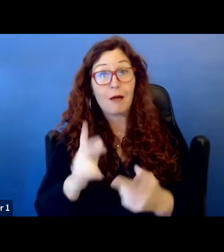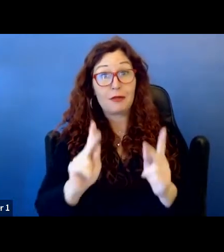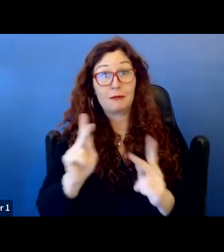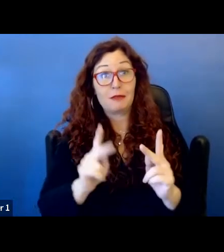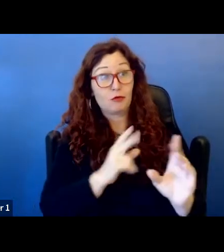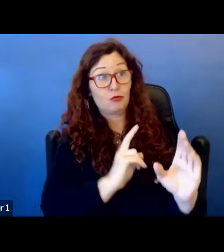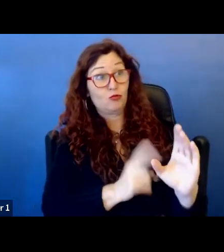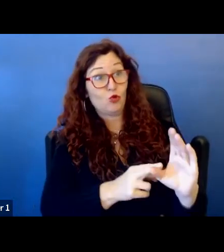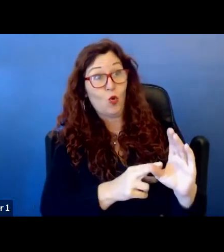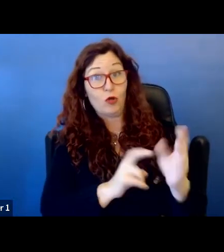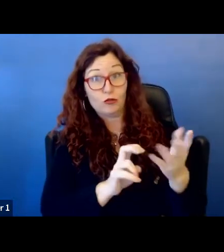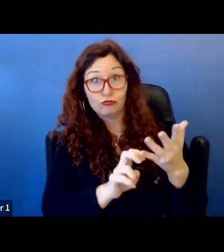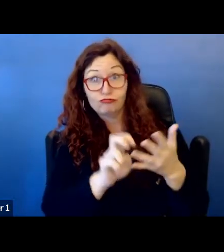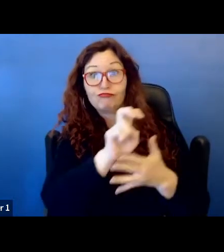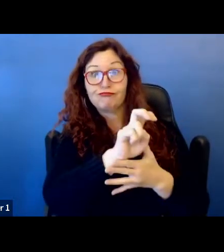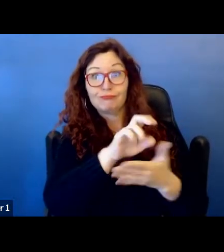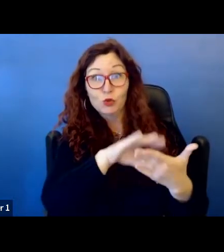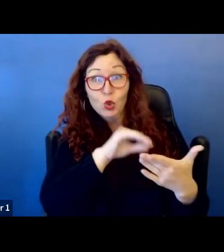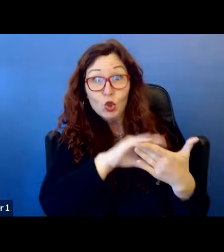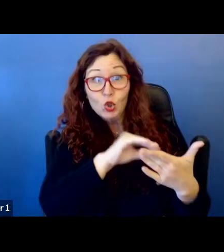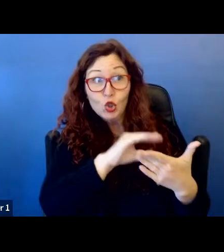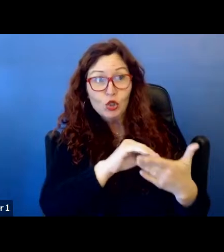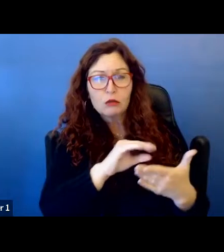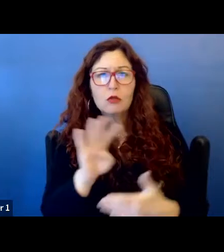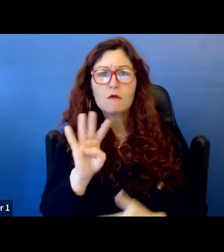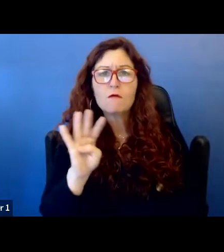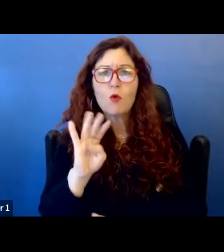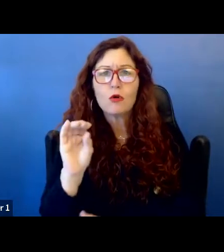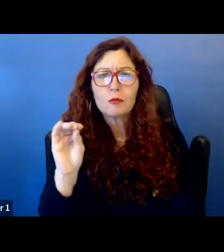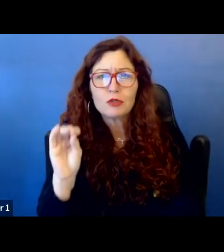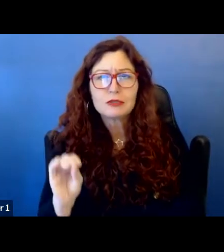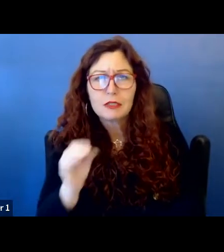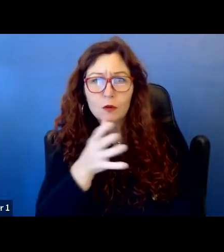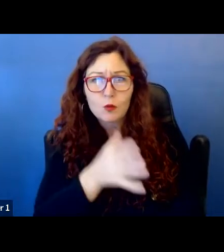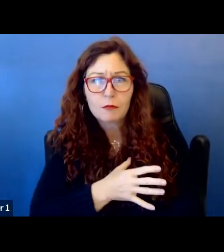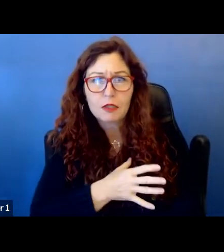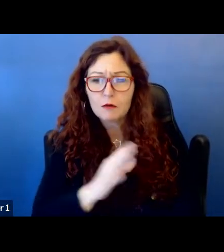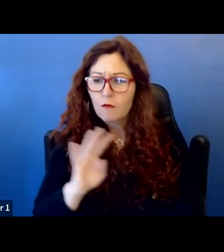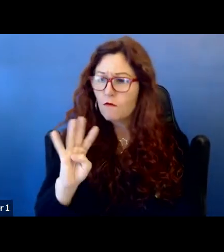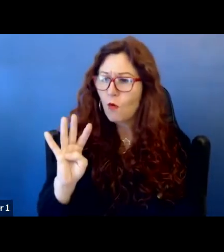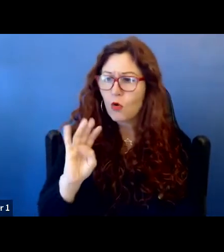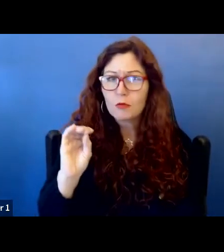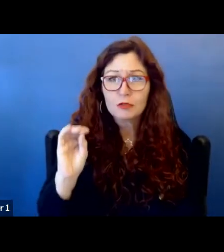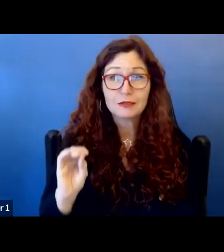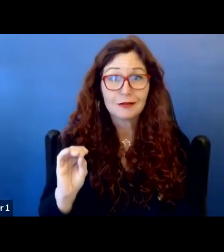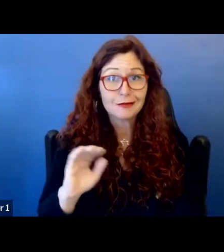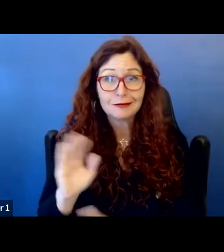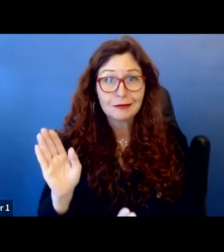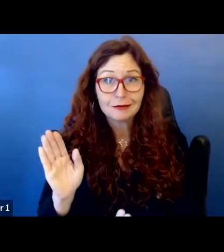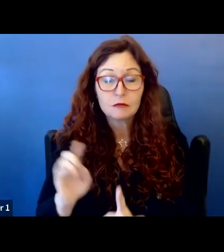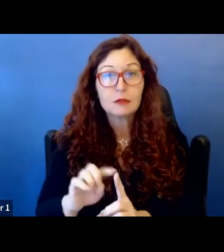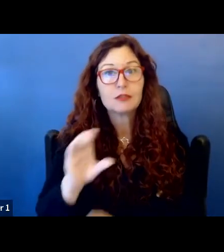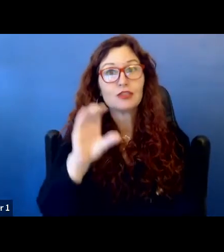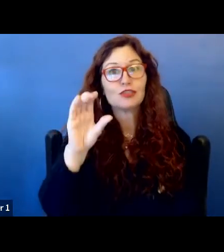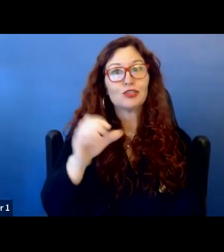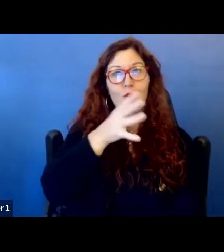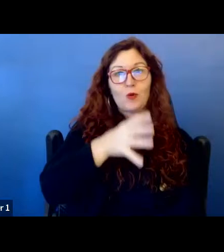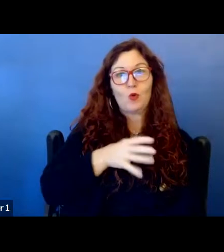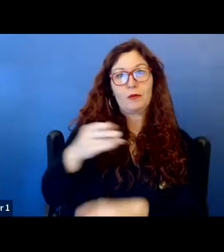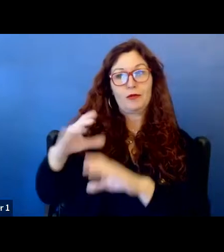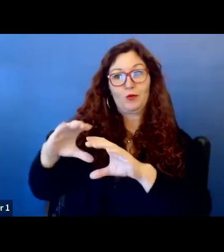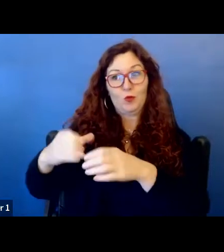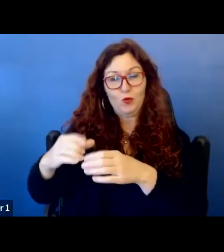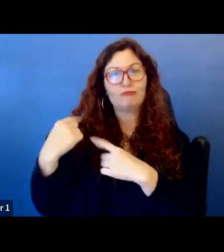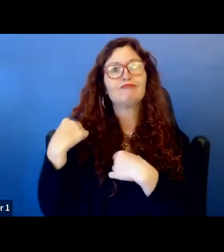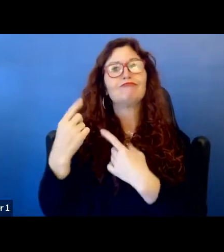make up the apprenticeship chicago women of trade is now making a difference and always have since 1979 and